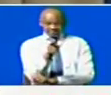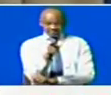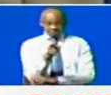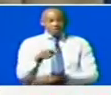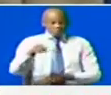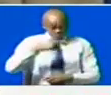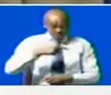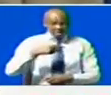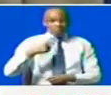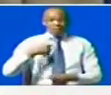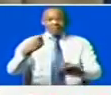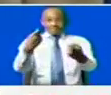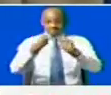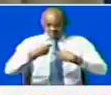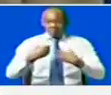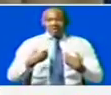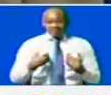we shall be rewarded